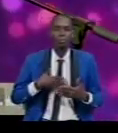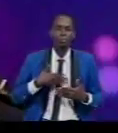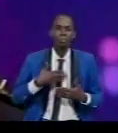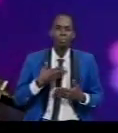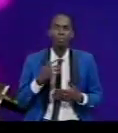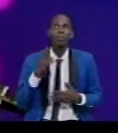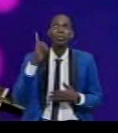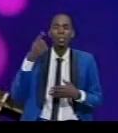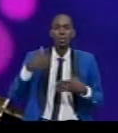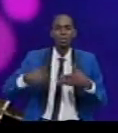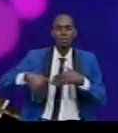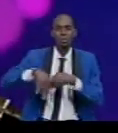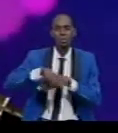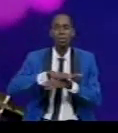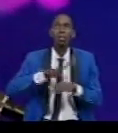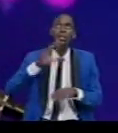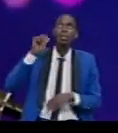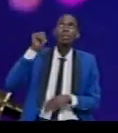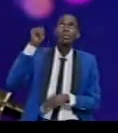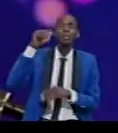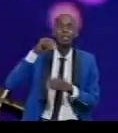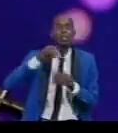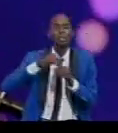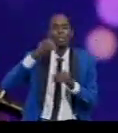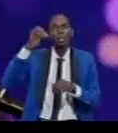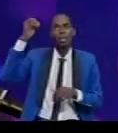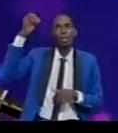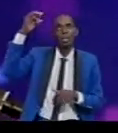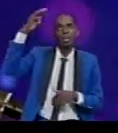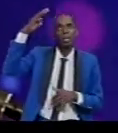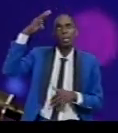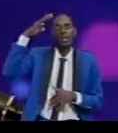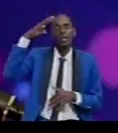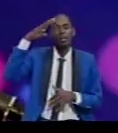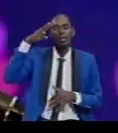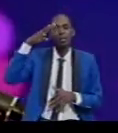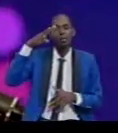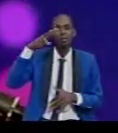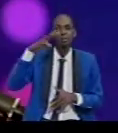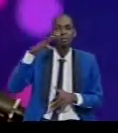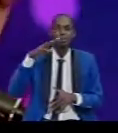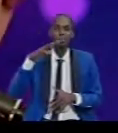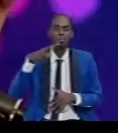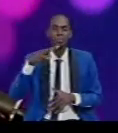He wraps himself in light,